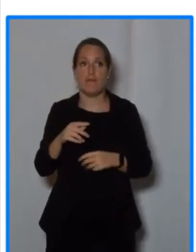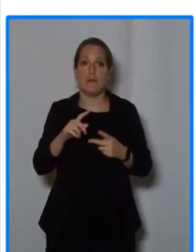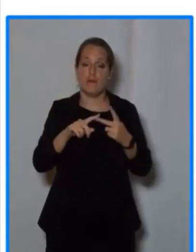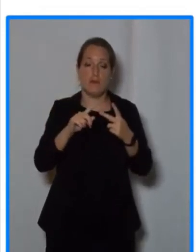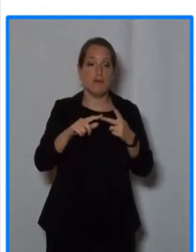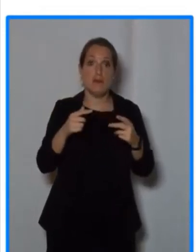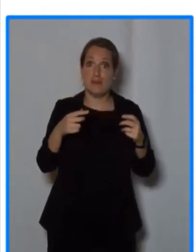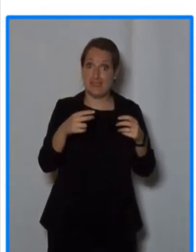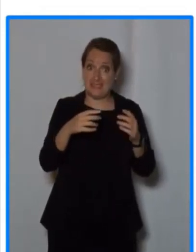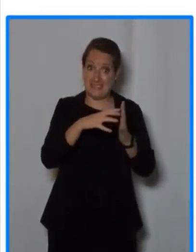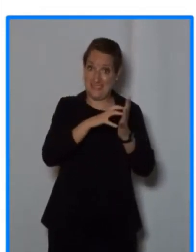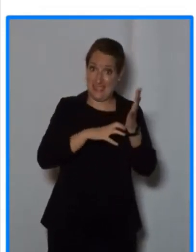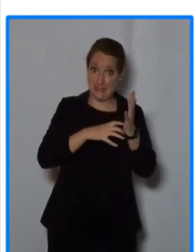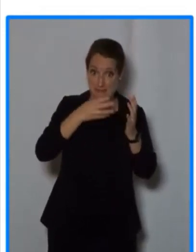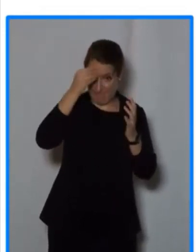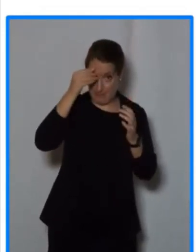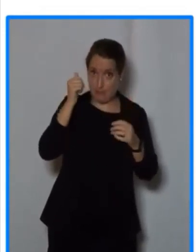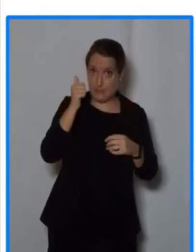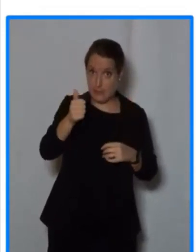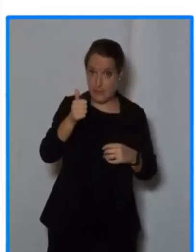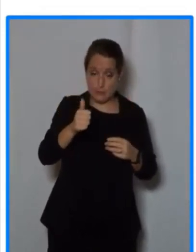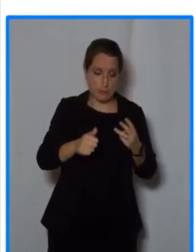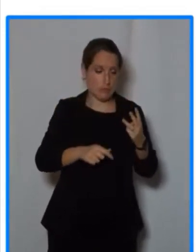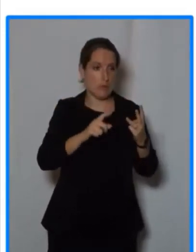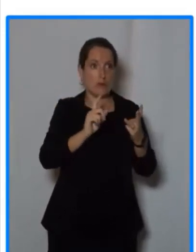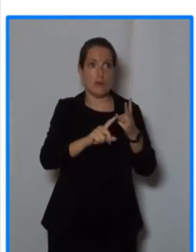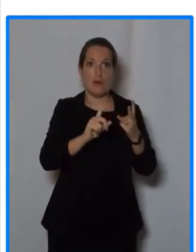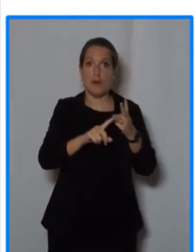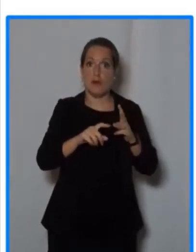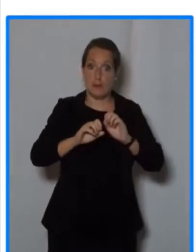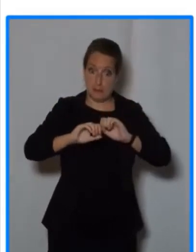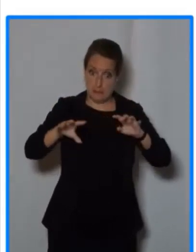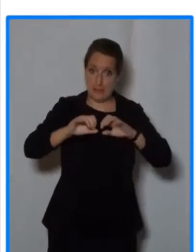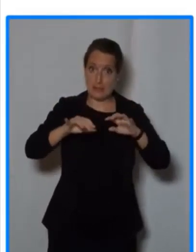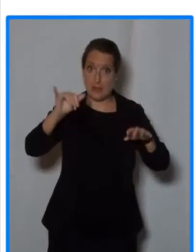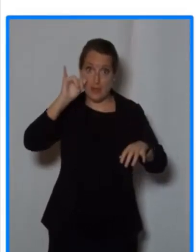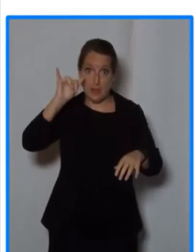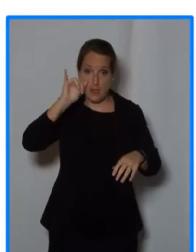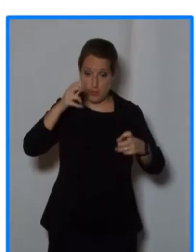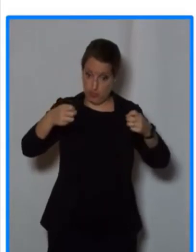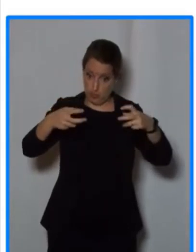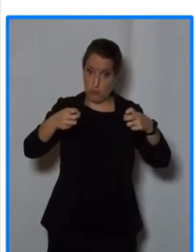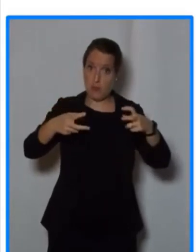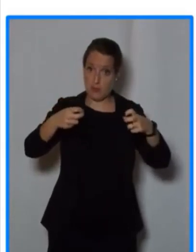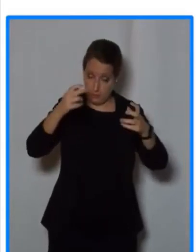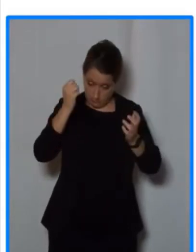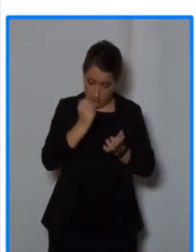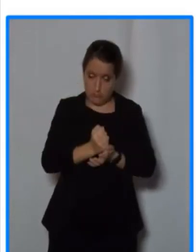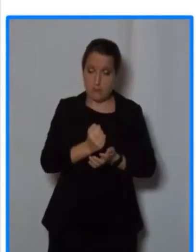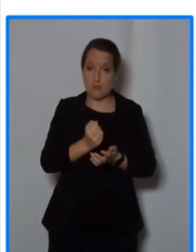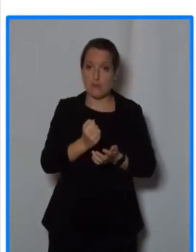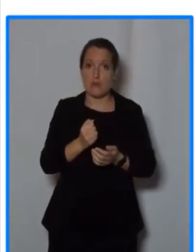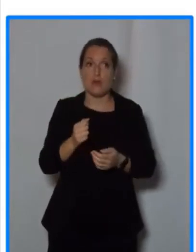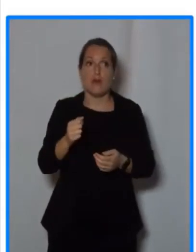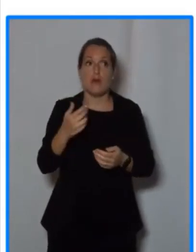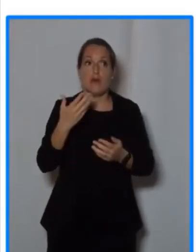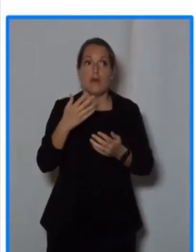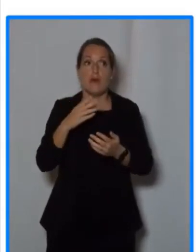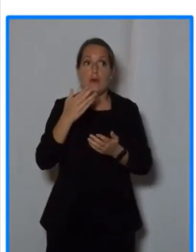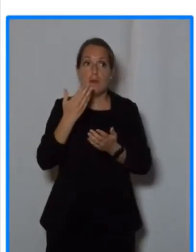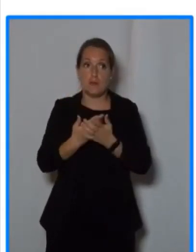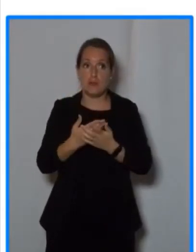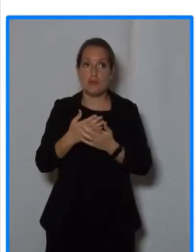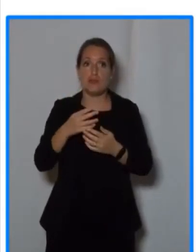easily. That videos have subtitles, and thus can be understood also by someone with hearing impairment. And beyond the web